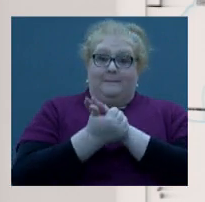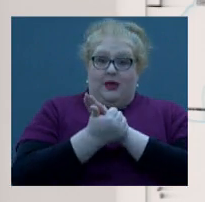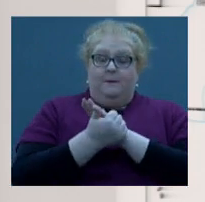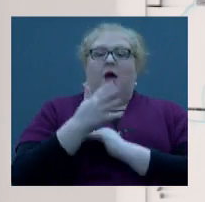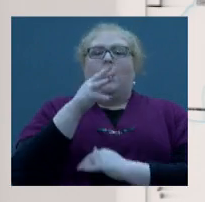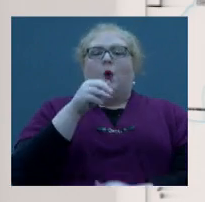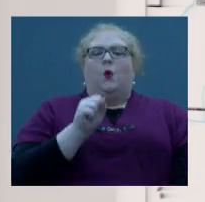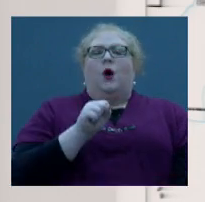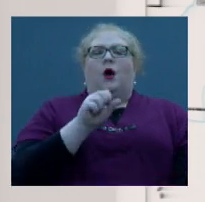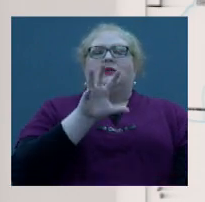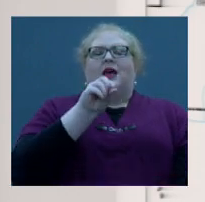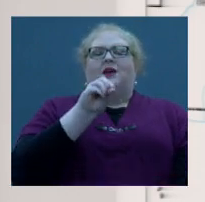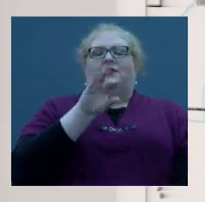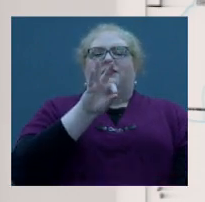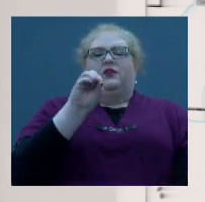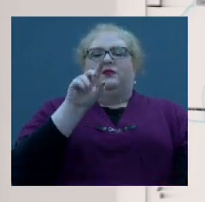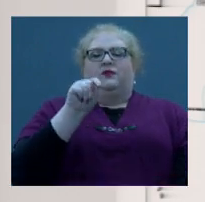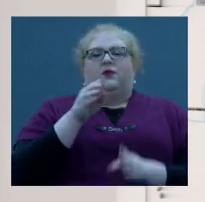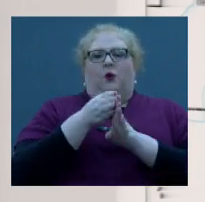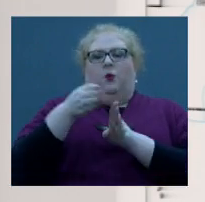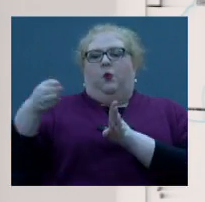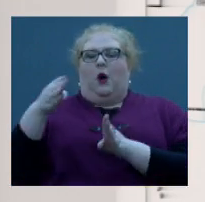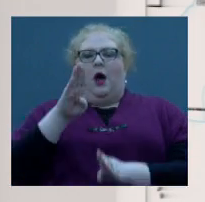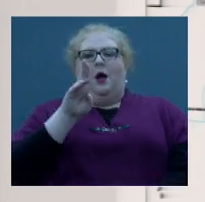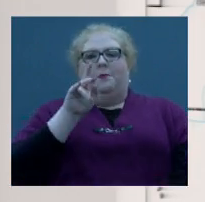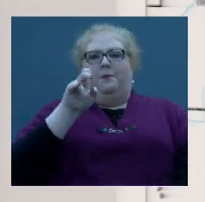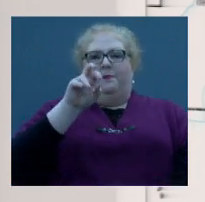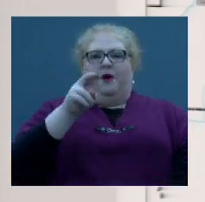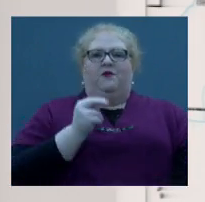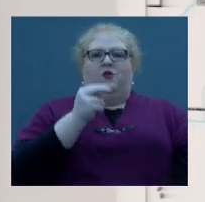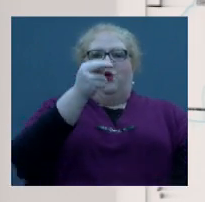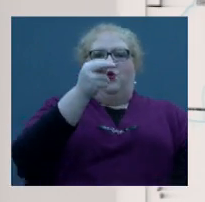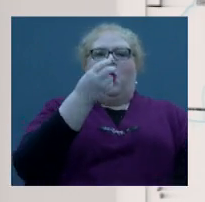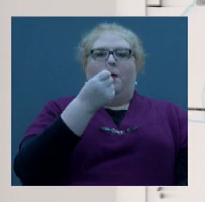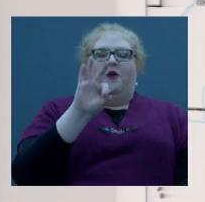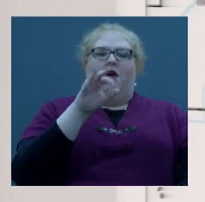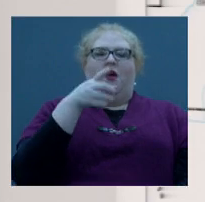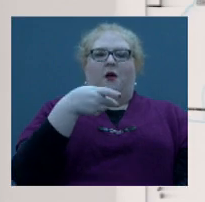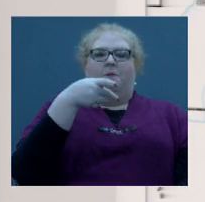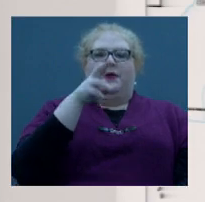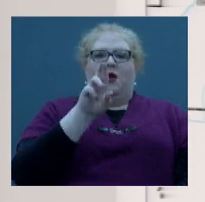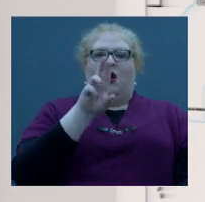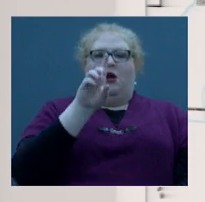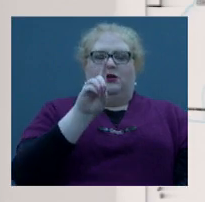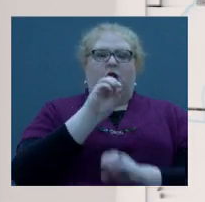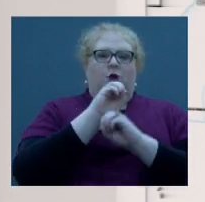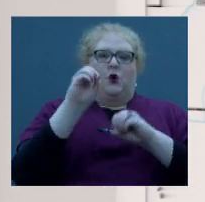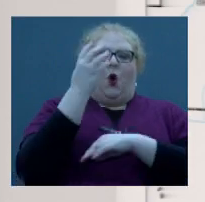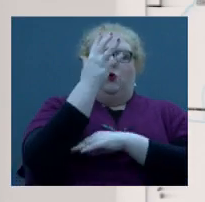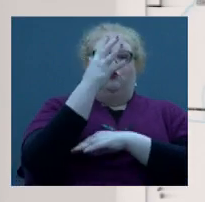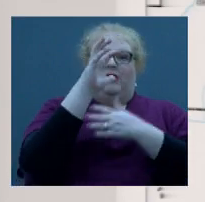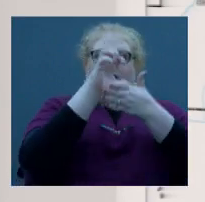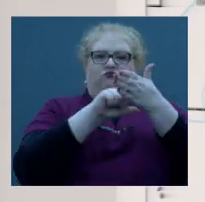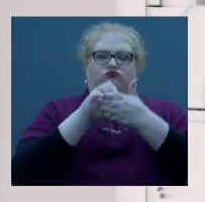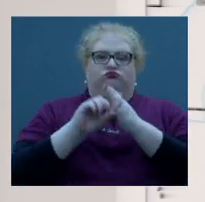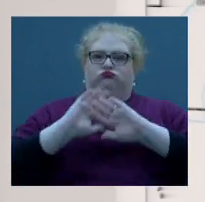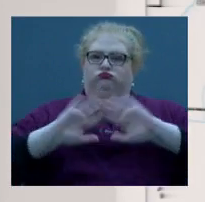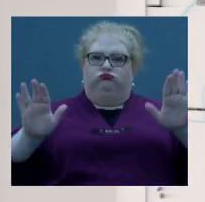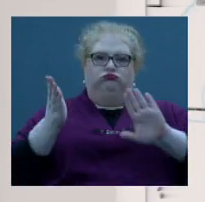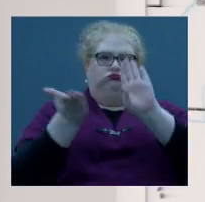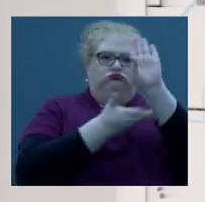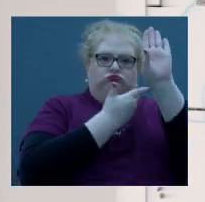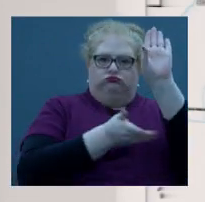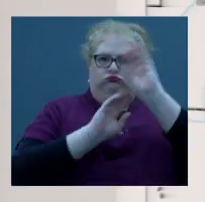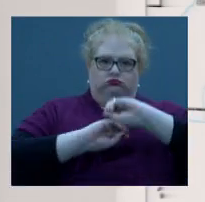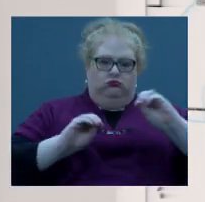provide a 50-foot wide buffer along the northern boundary of the PRD. No trees would be removed from that buffer, but additional plant materials